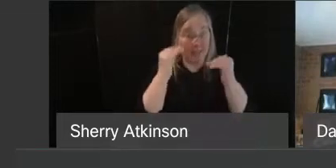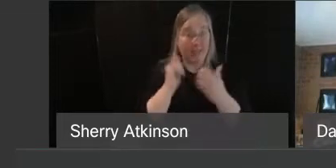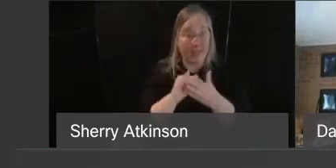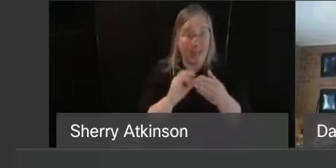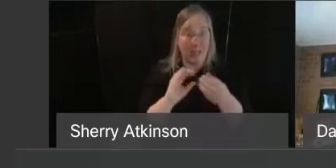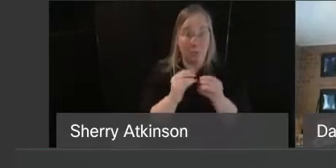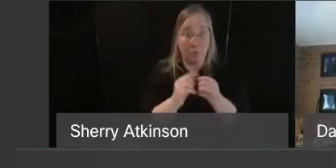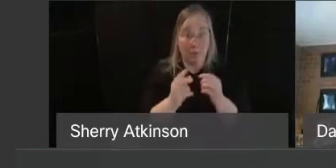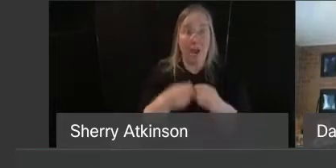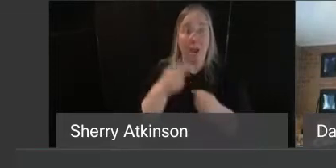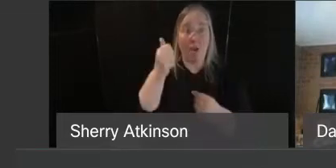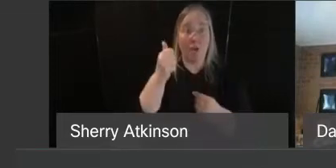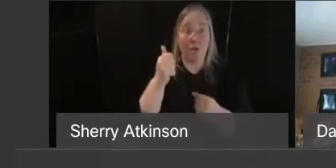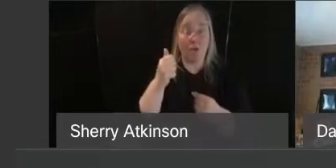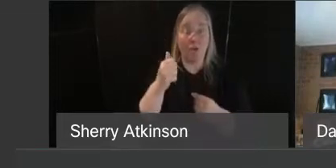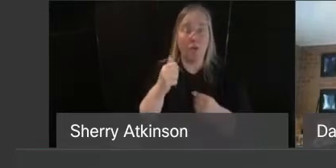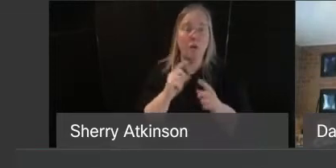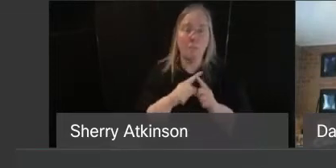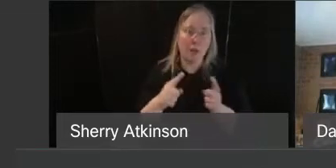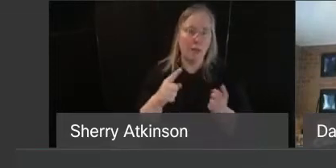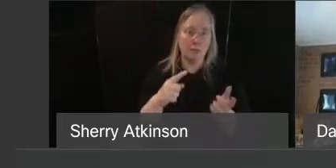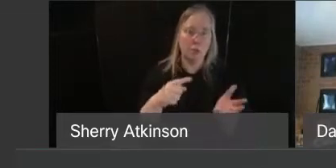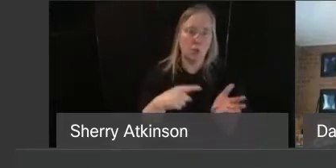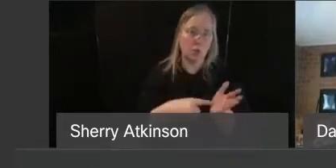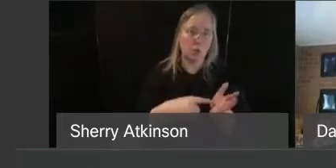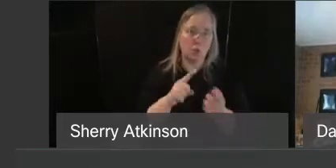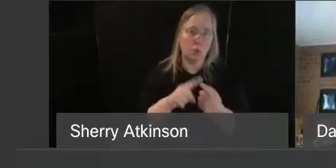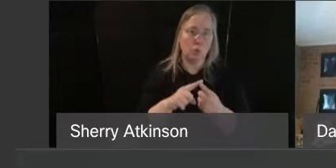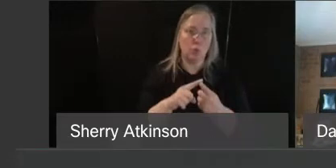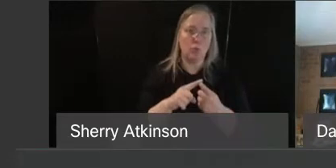higher, but due to